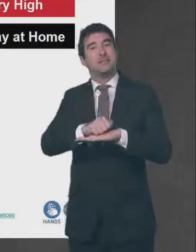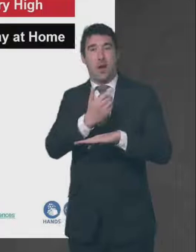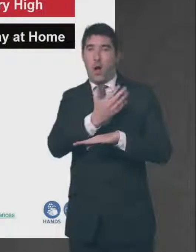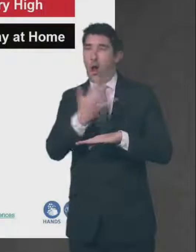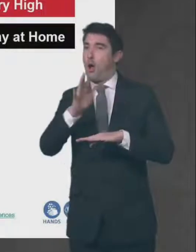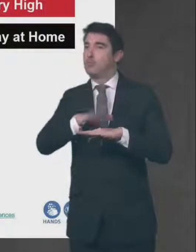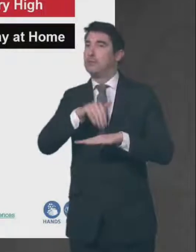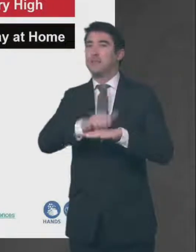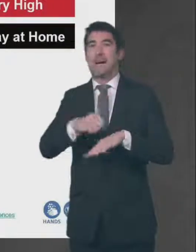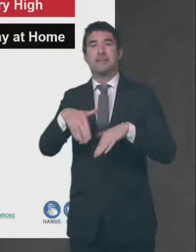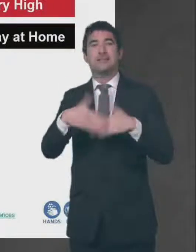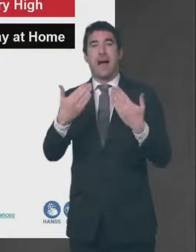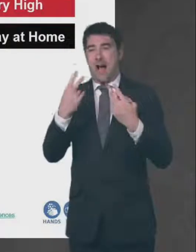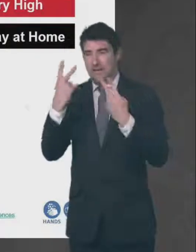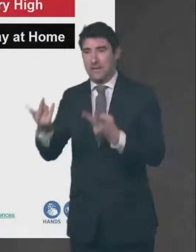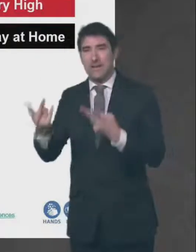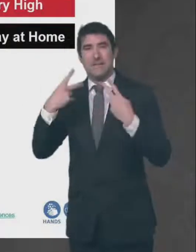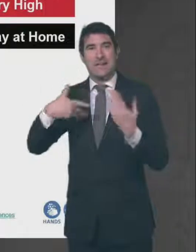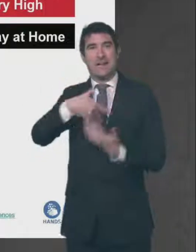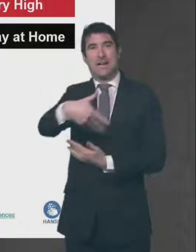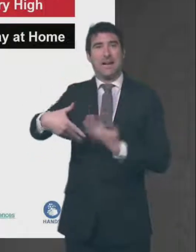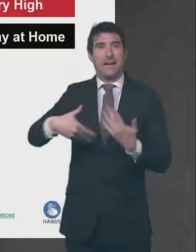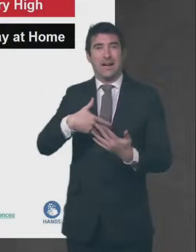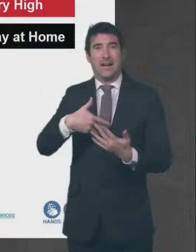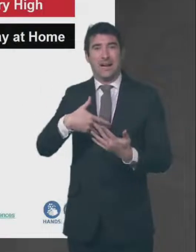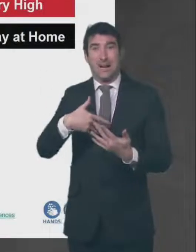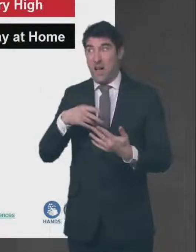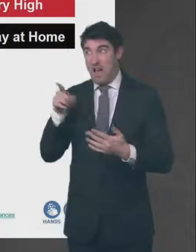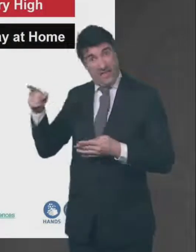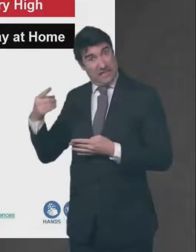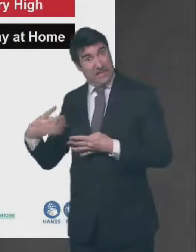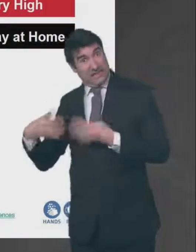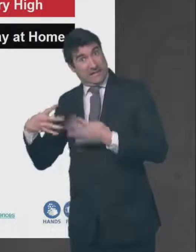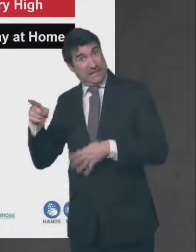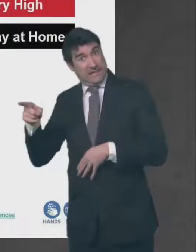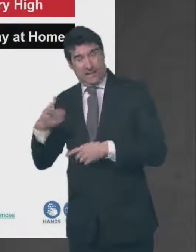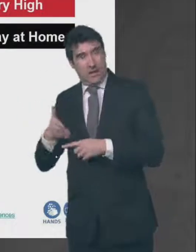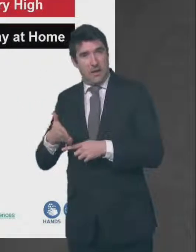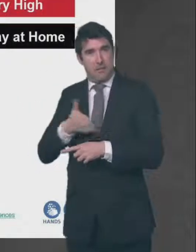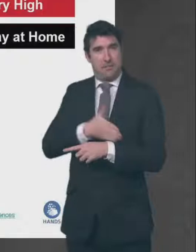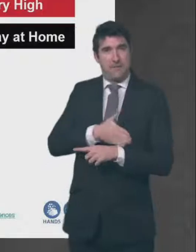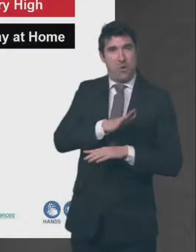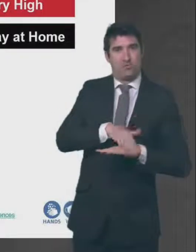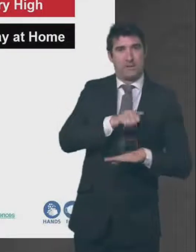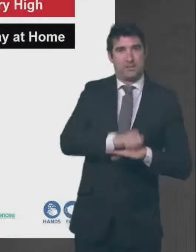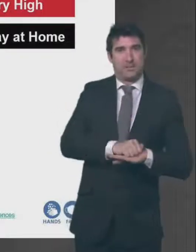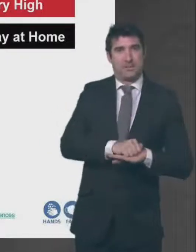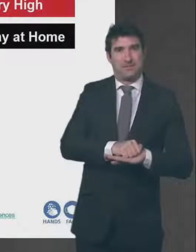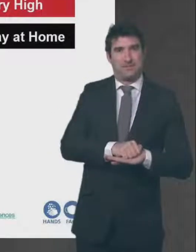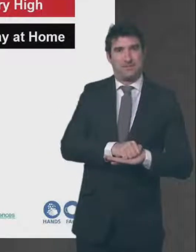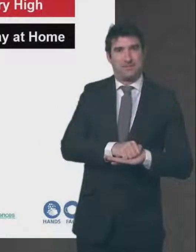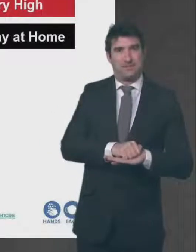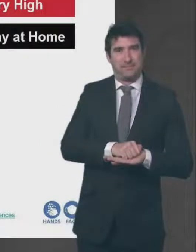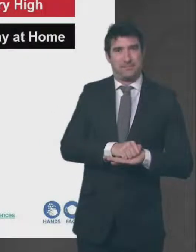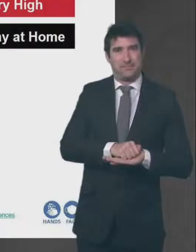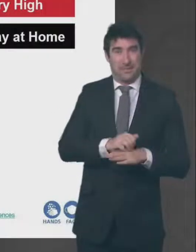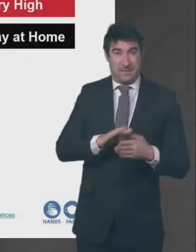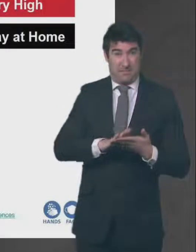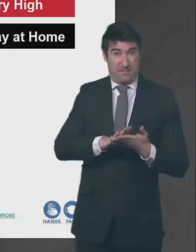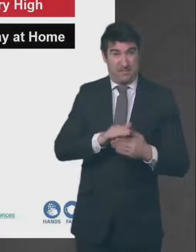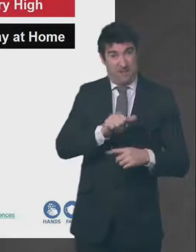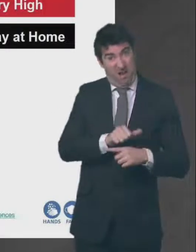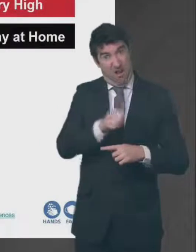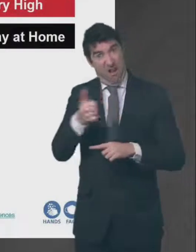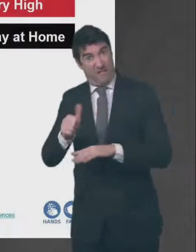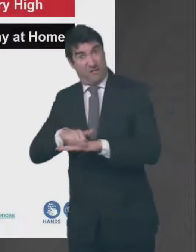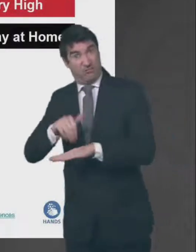is also rather sobering. So given that picture, I just want to say, look... Why can't I we be know ahead of this New rather Year than react is to it? coming I